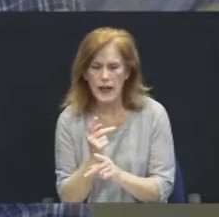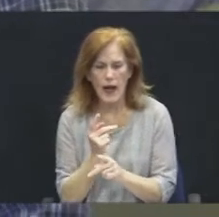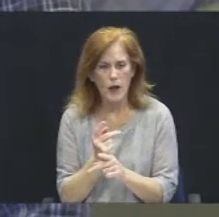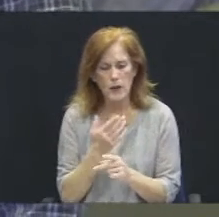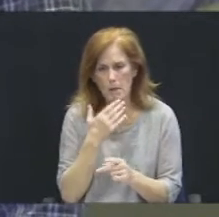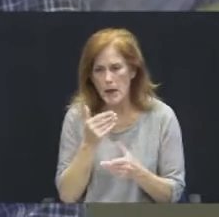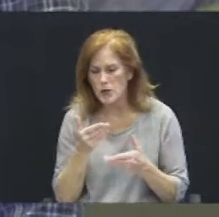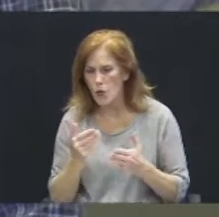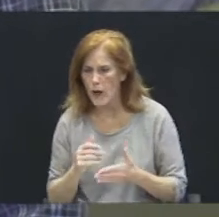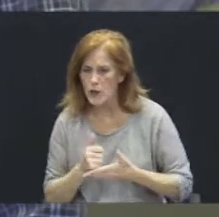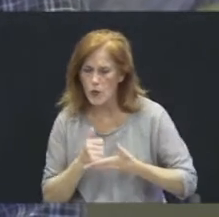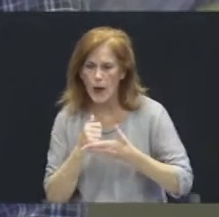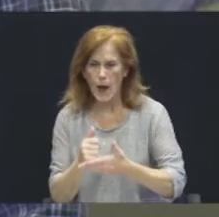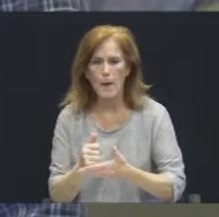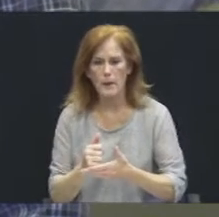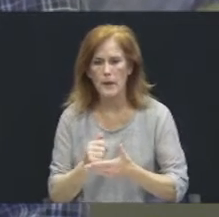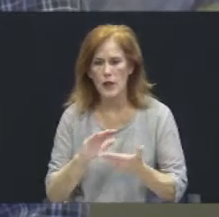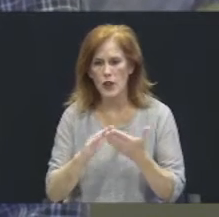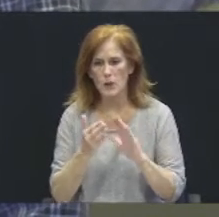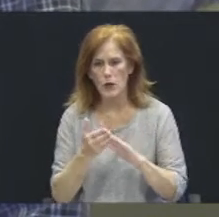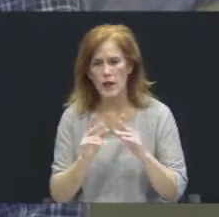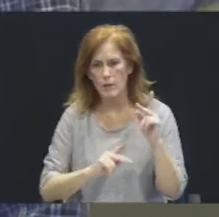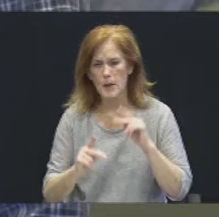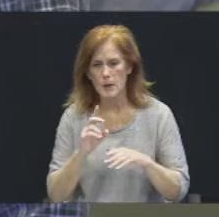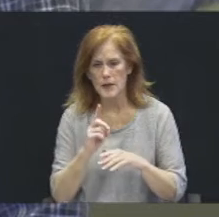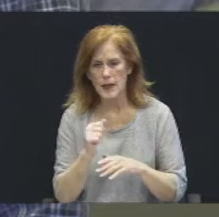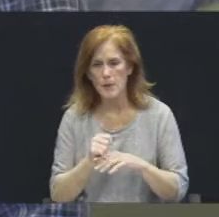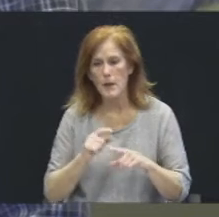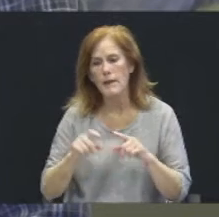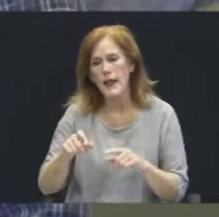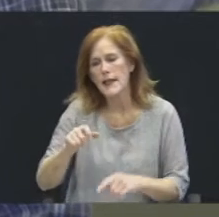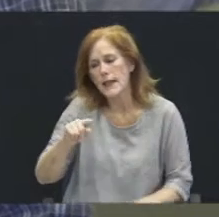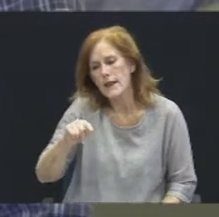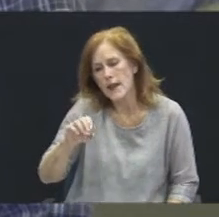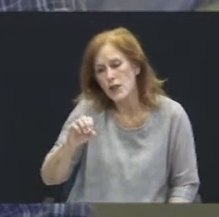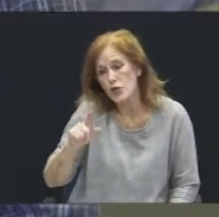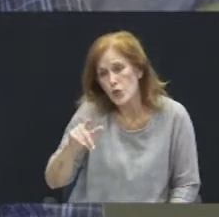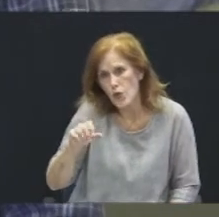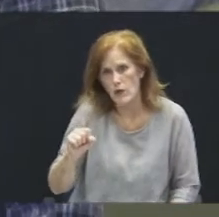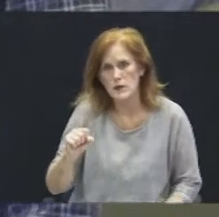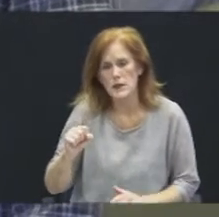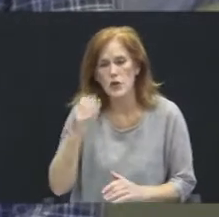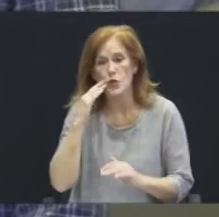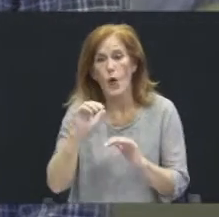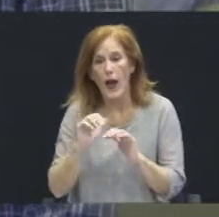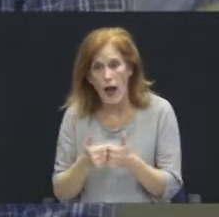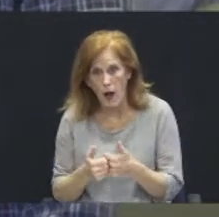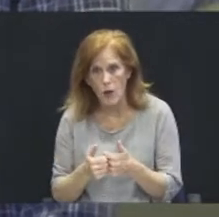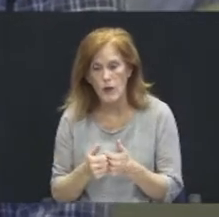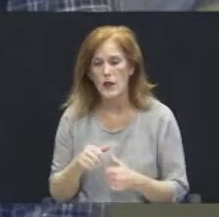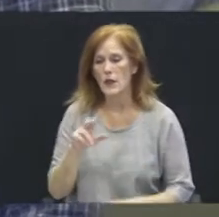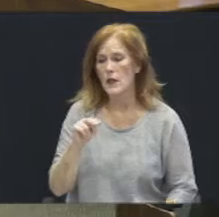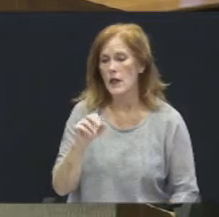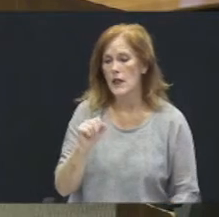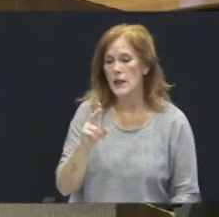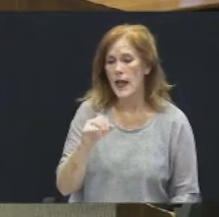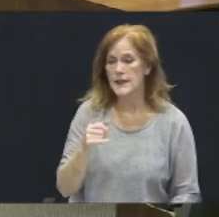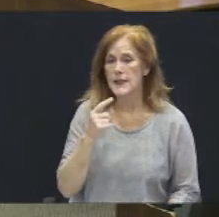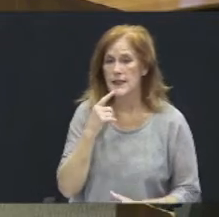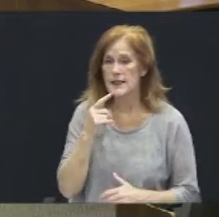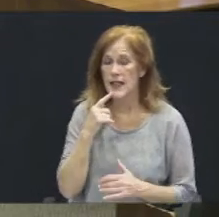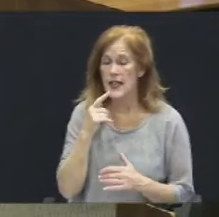community. They just kind of need the tools to get in there and help. And a lot of that has to do with